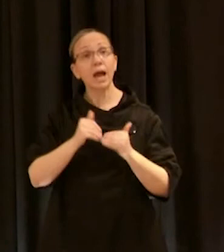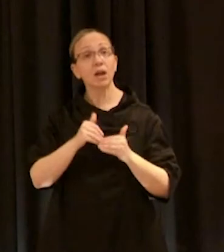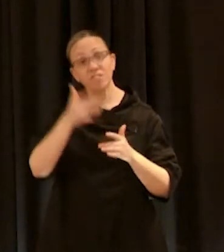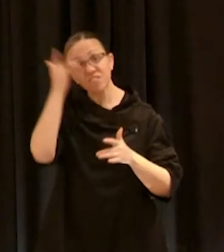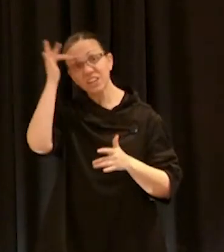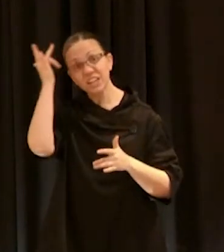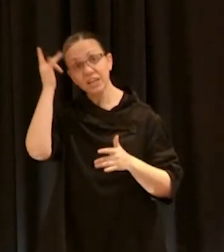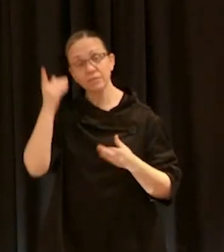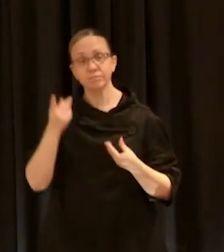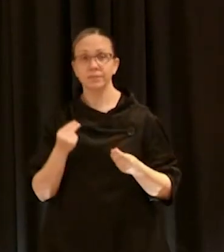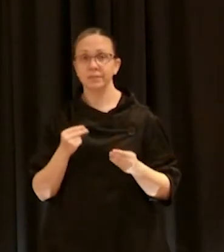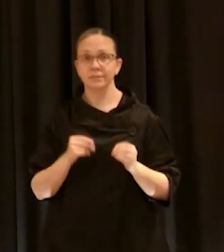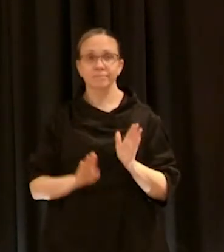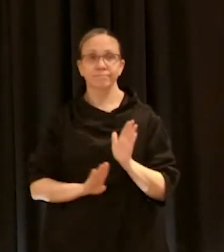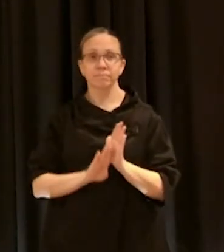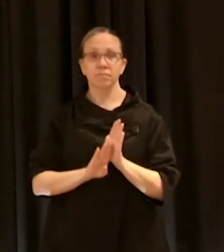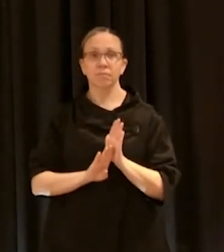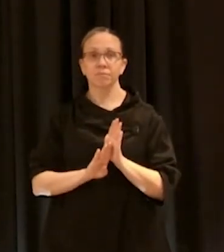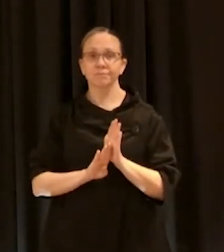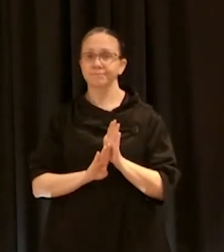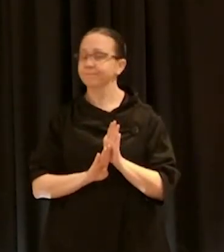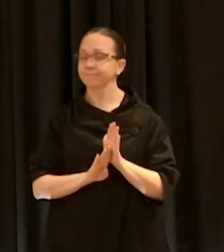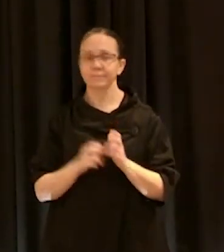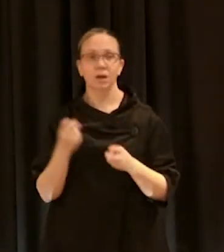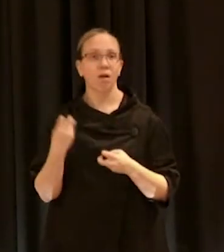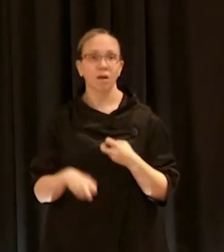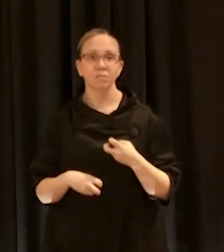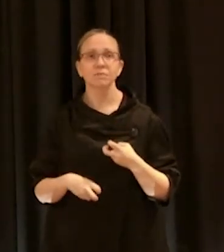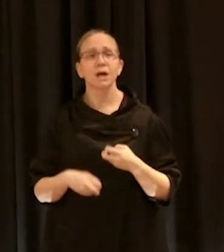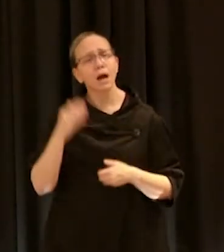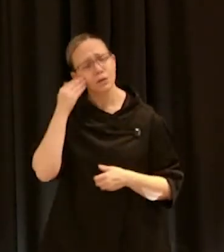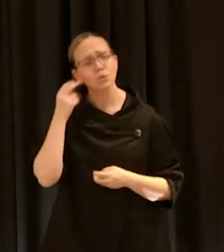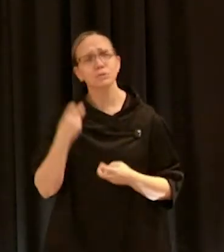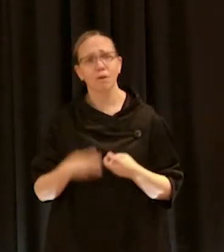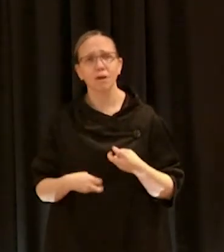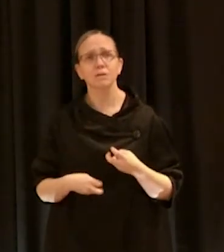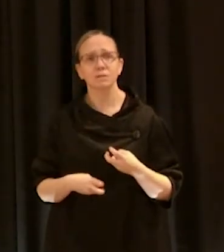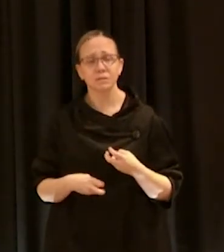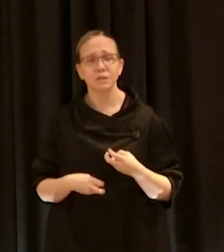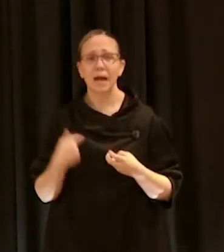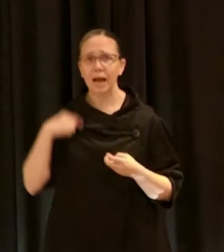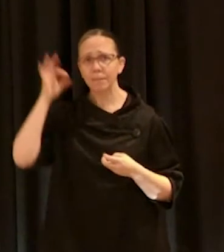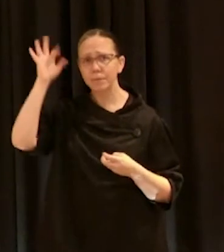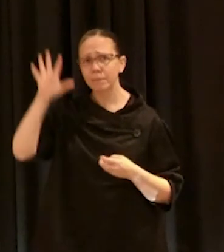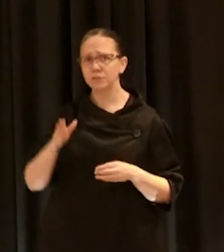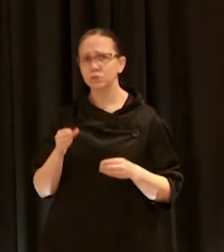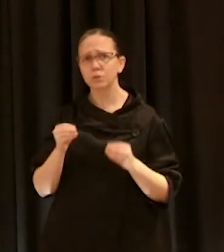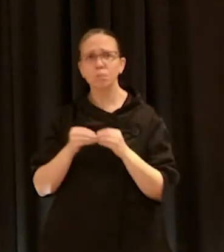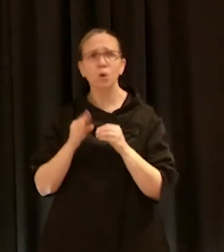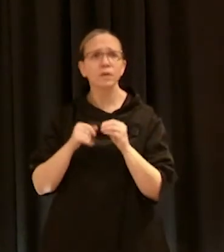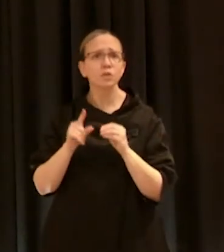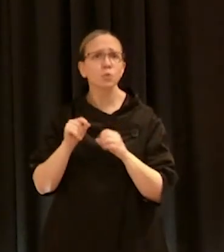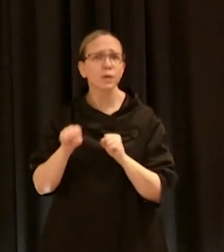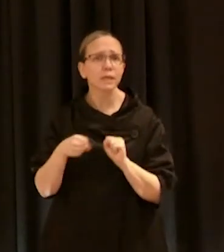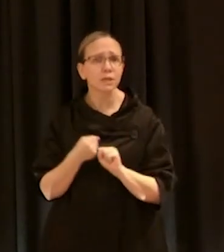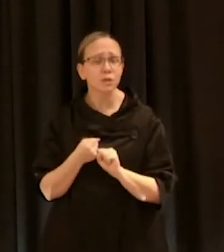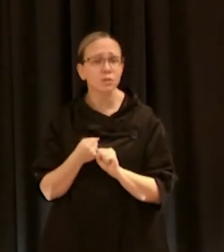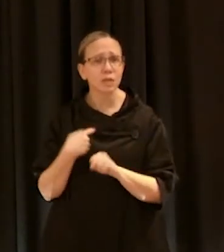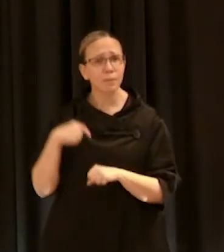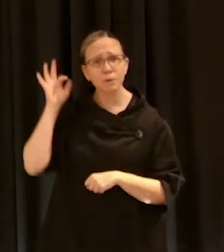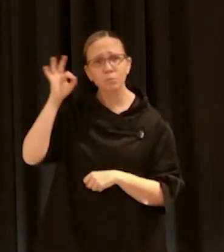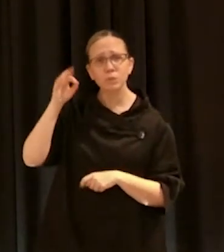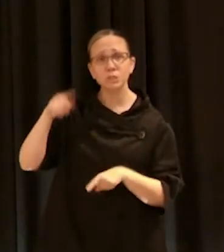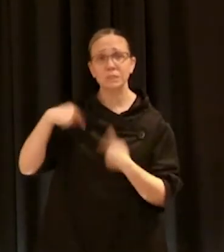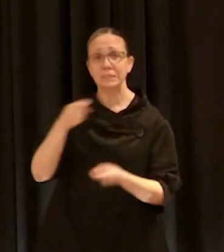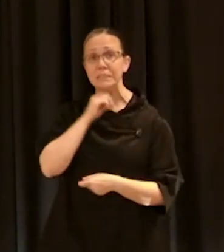it's going to stunt your growth. You're not going to, it's hard to do it. I know it's hard. I've been pastoring for over 20 years. Been preaching